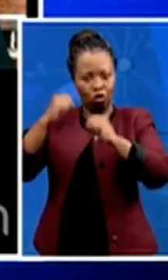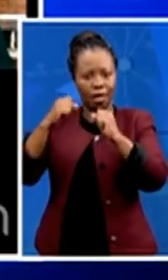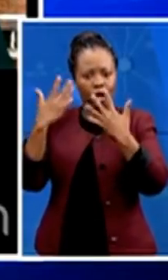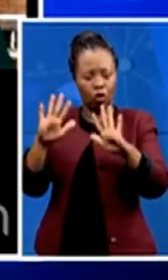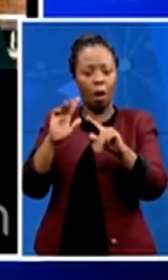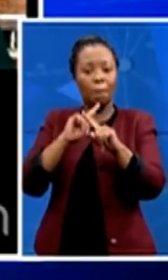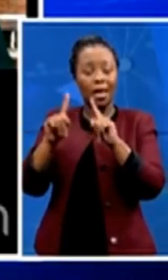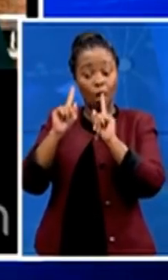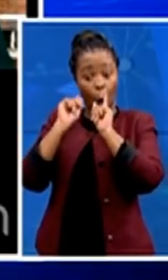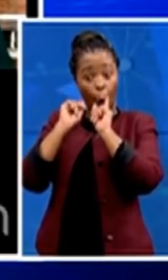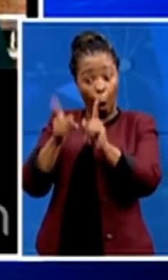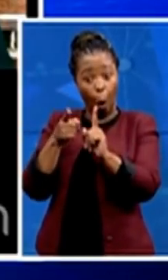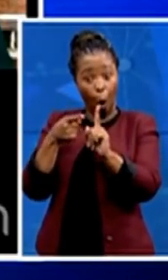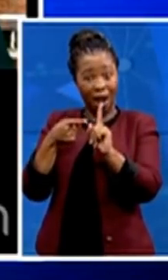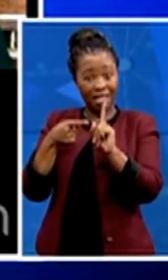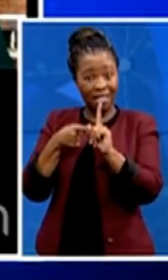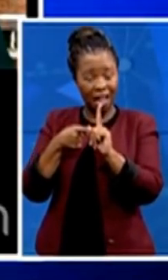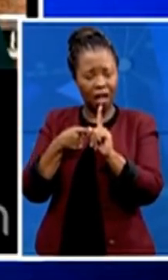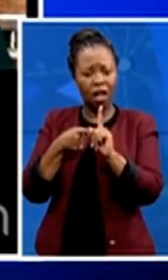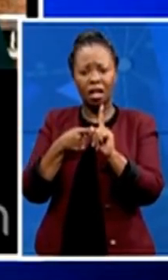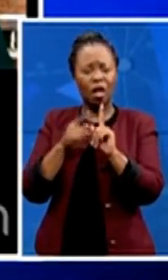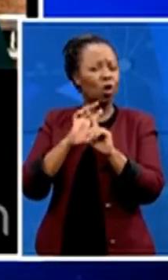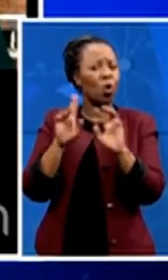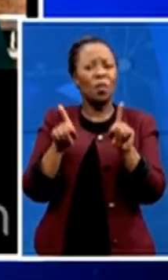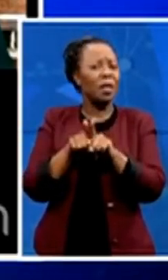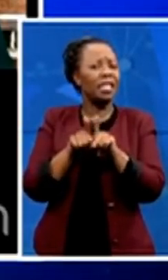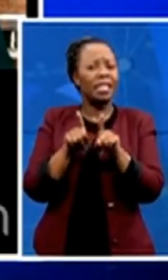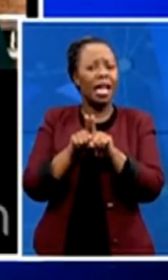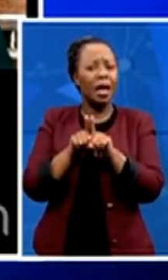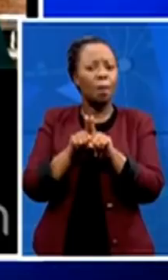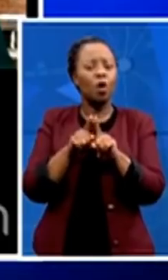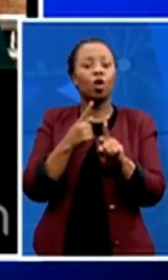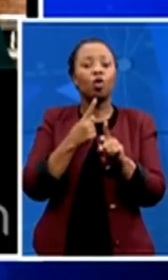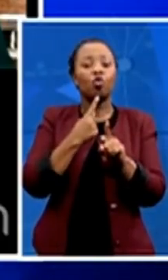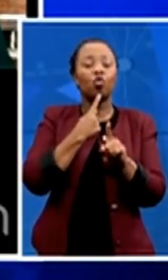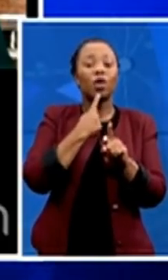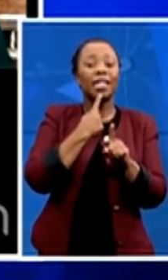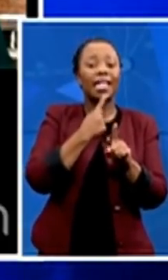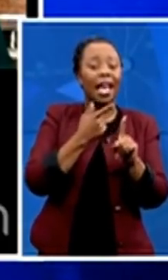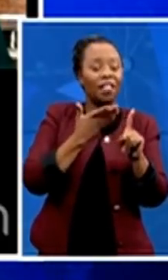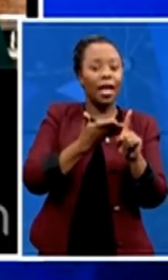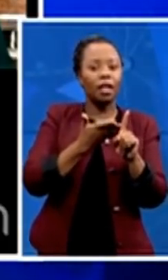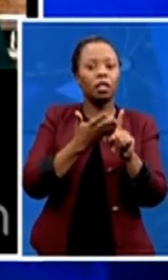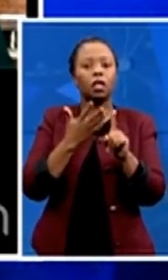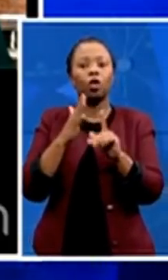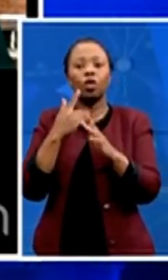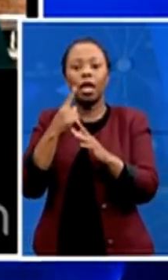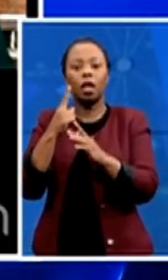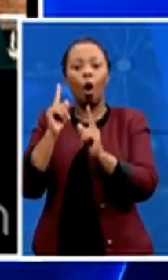be the same thing. To say that is not the same thing as saying the arrest and committal orders were confined to